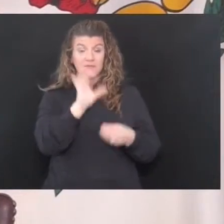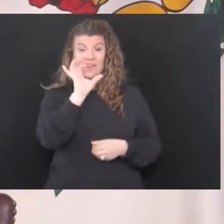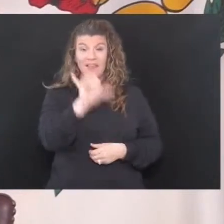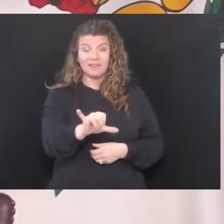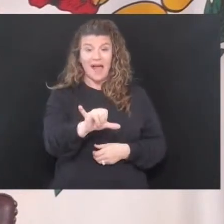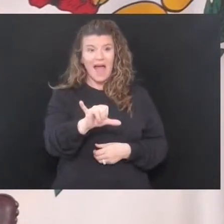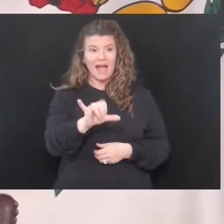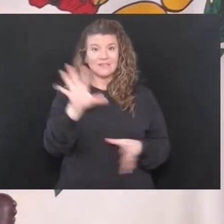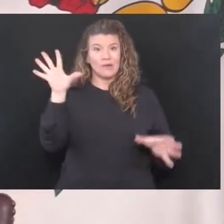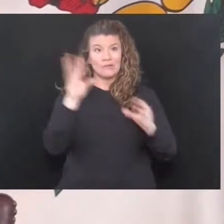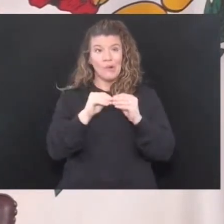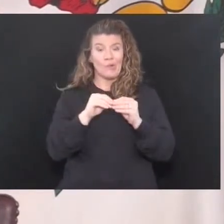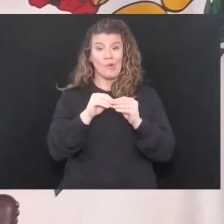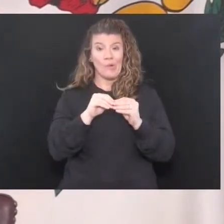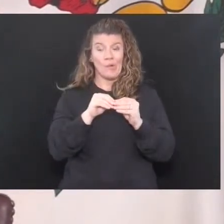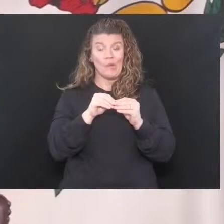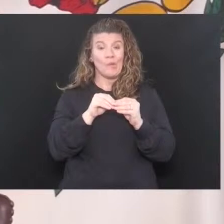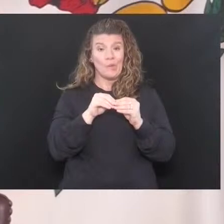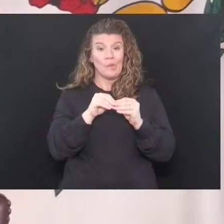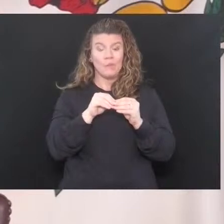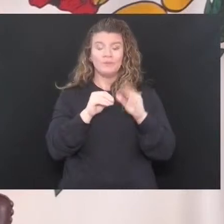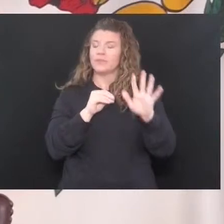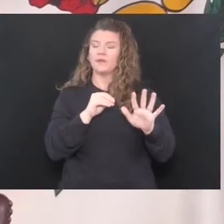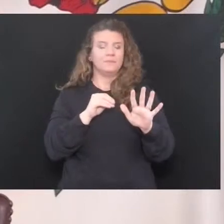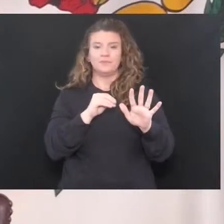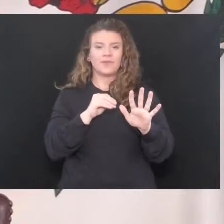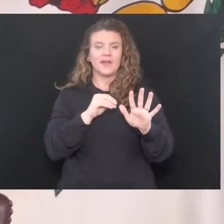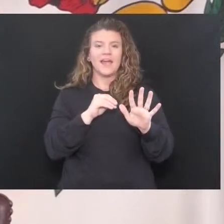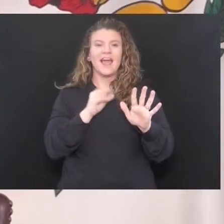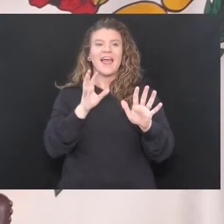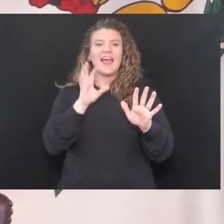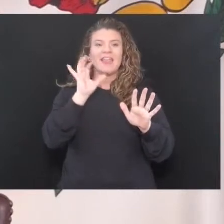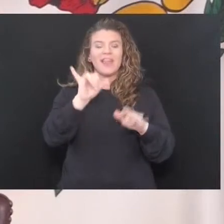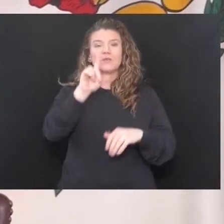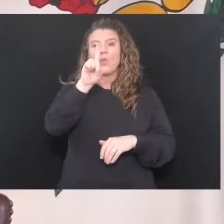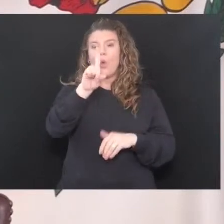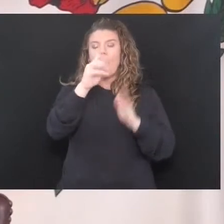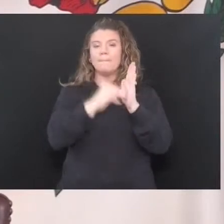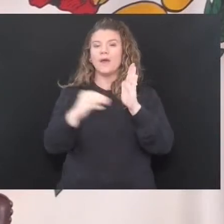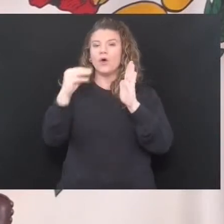That's a total that have been received. Well, I'm sorry. It is